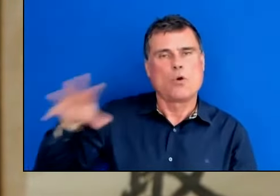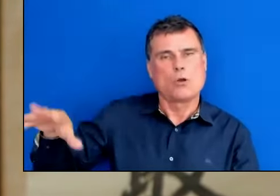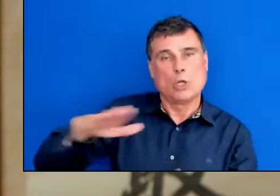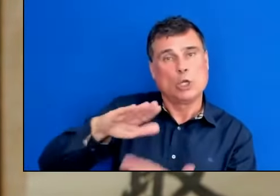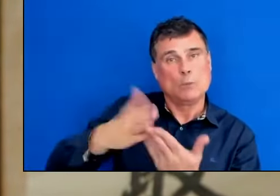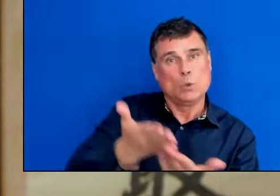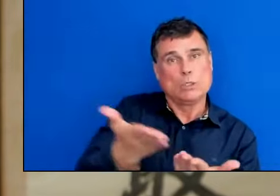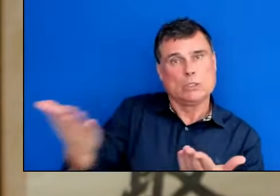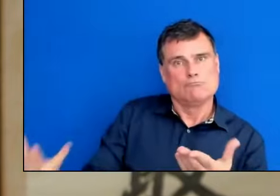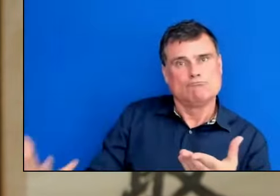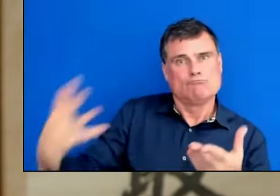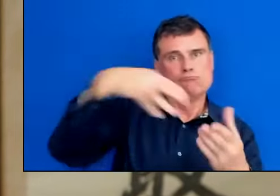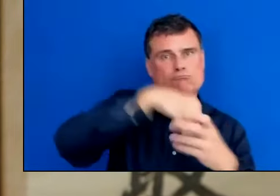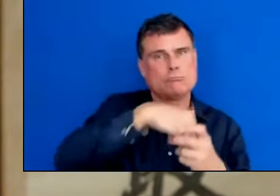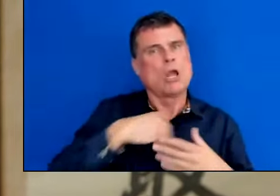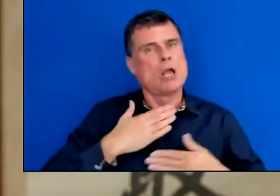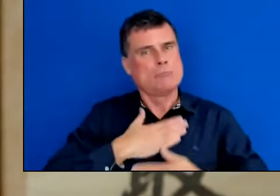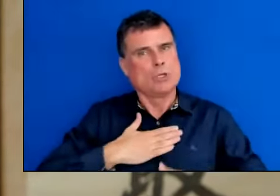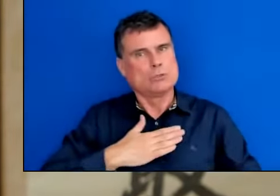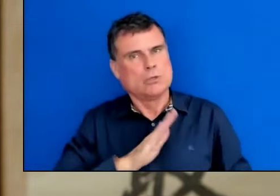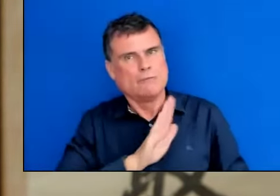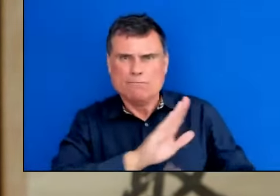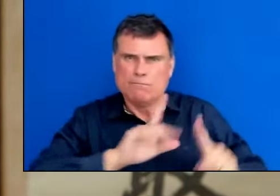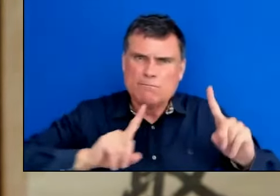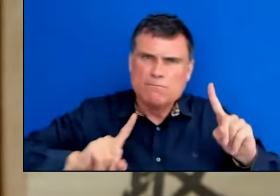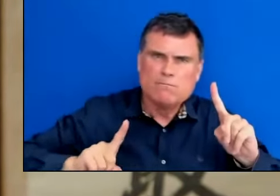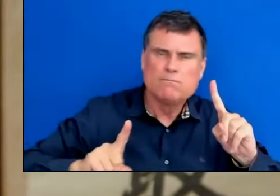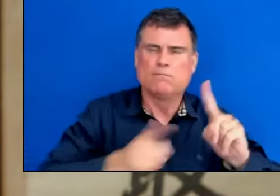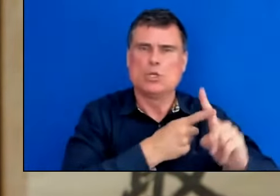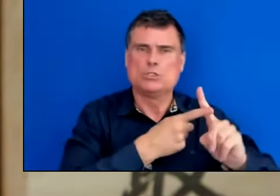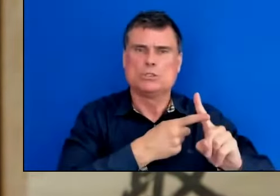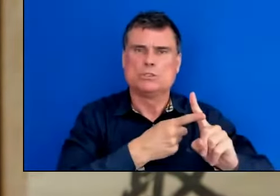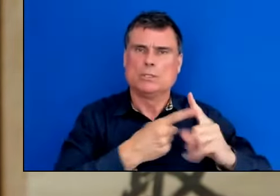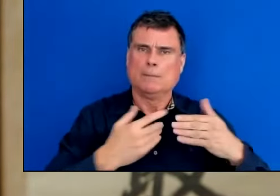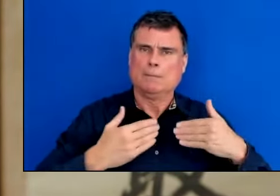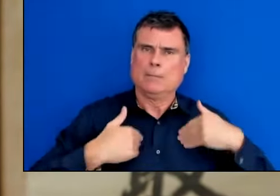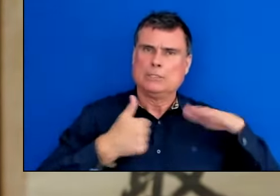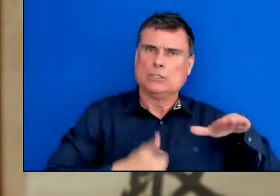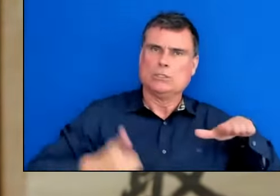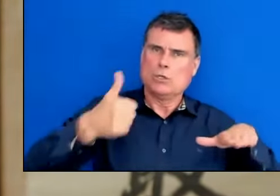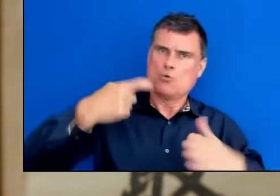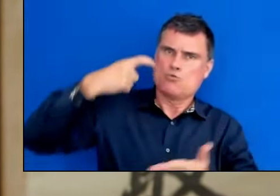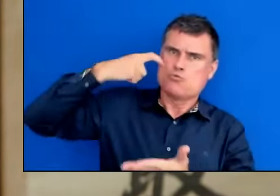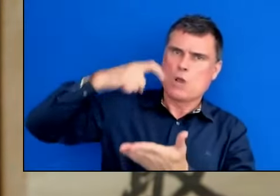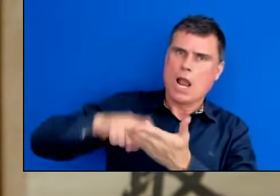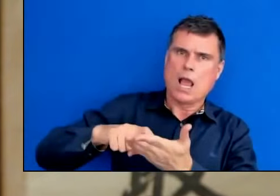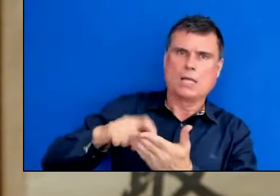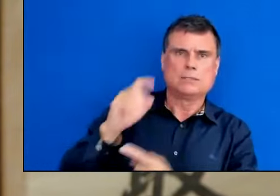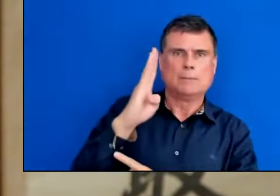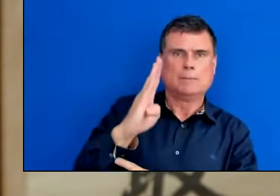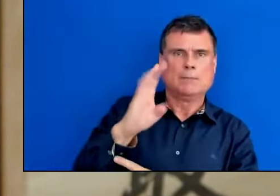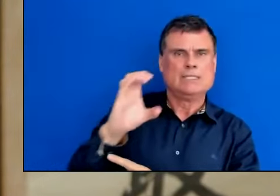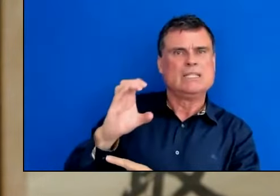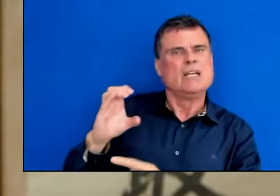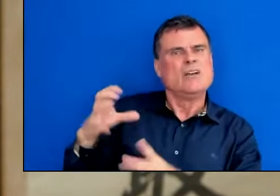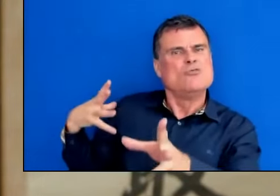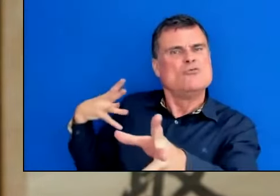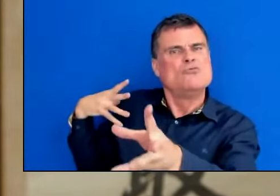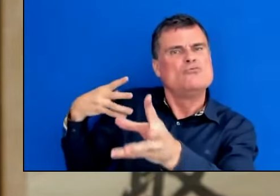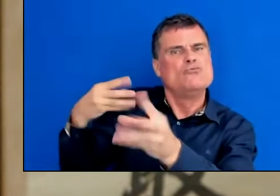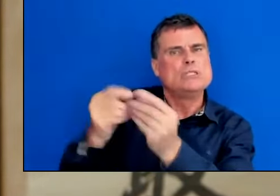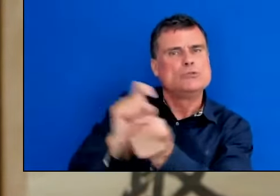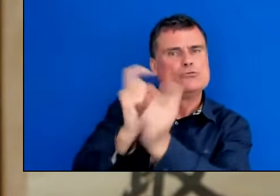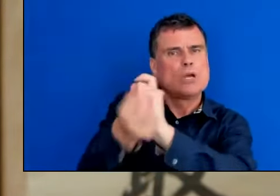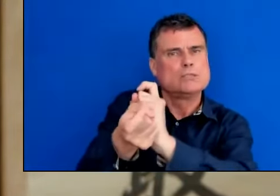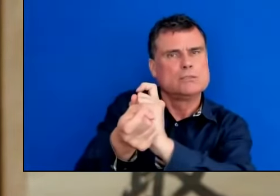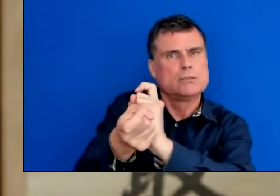appreciate the unprecedented ministerial attention given to this BC redress proposal. A due